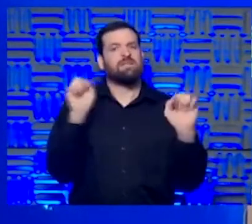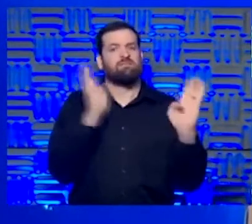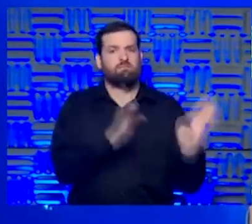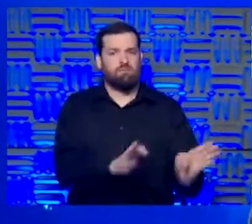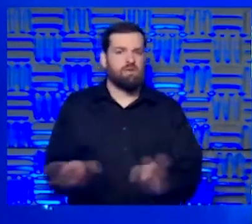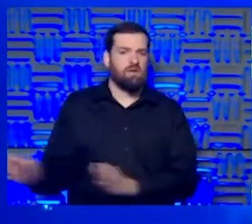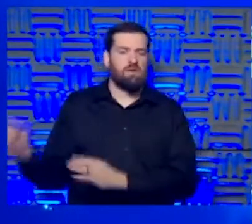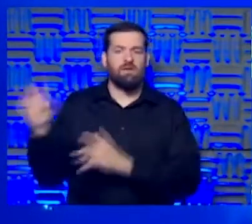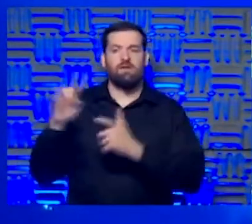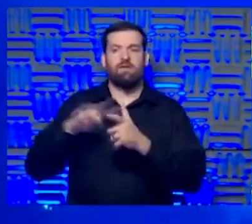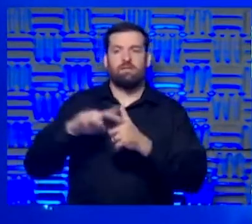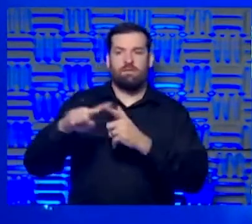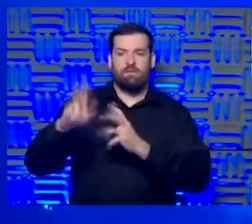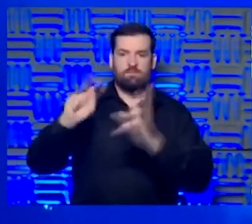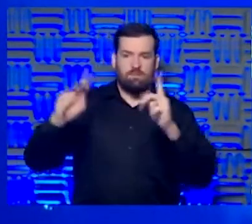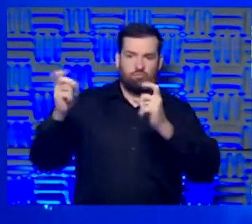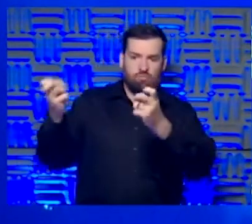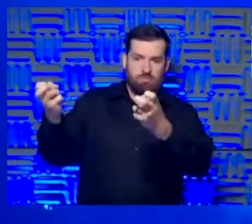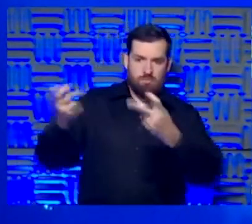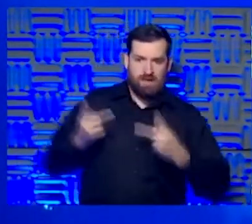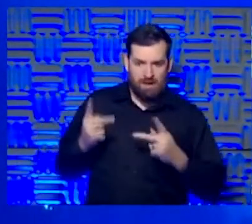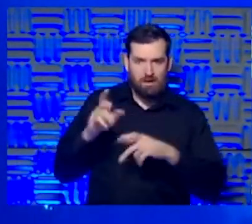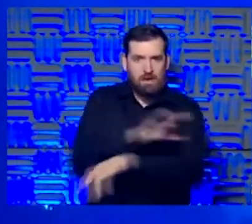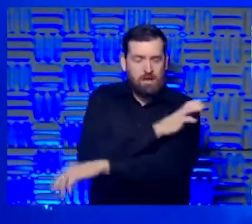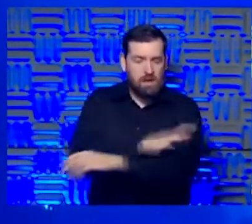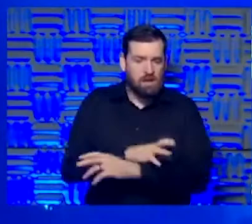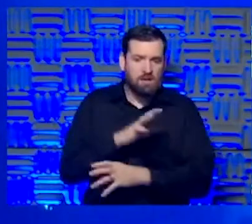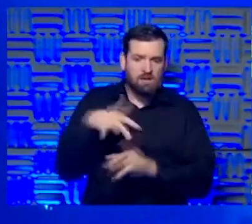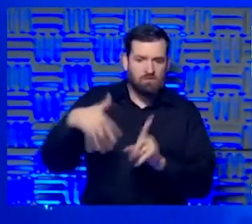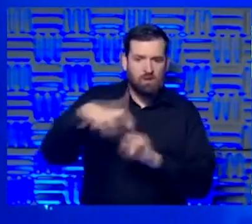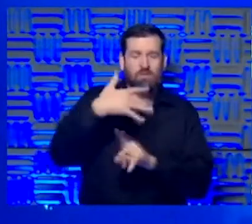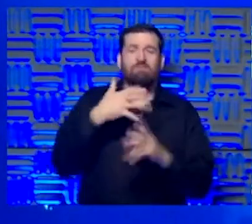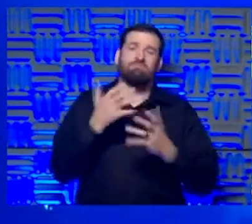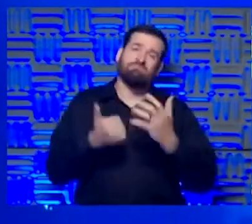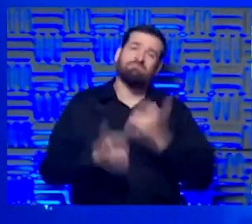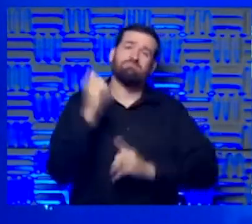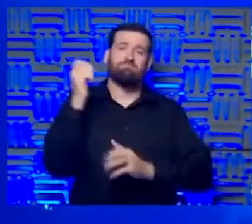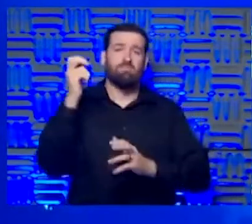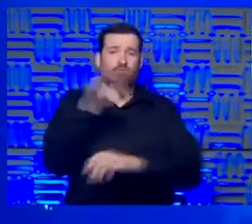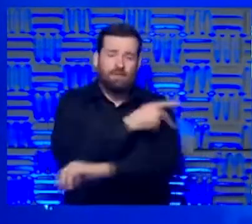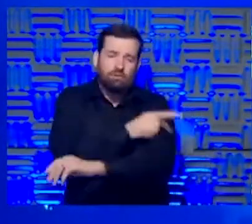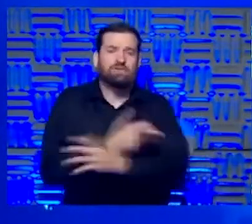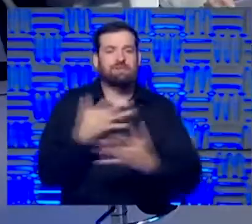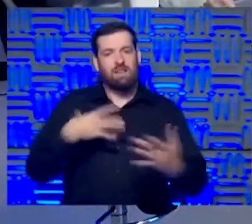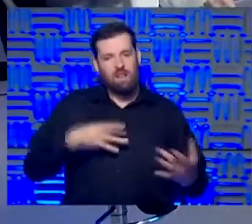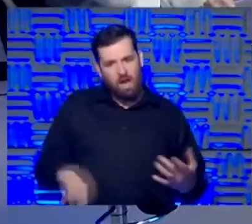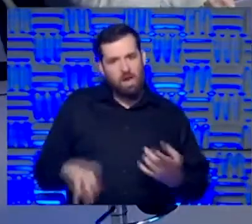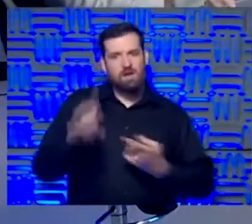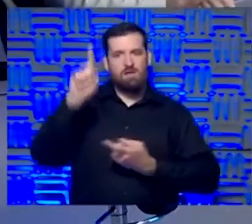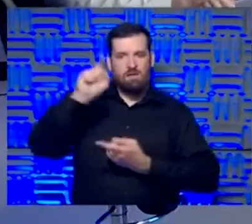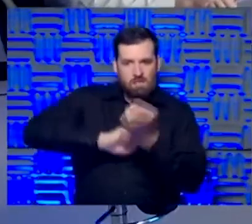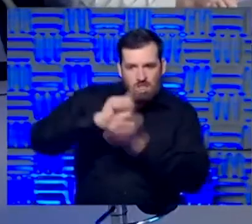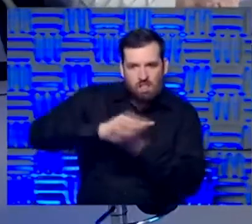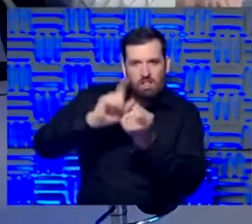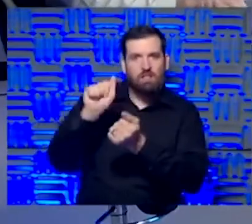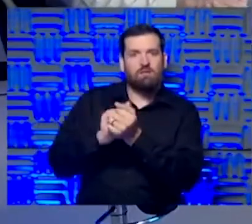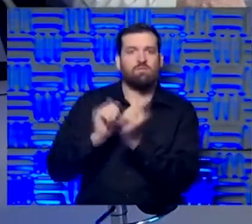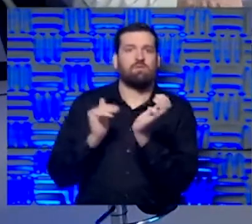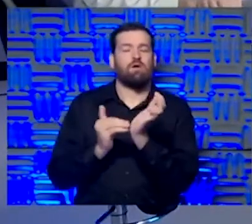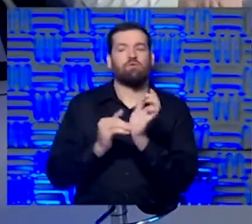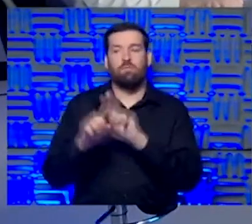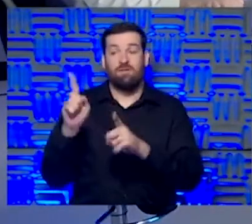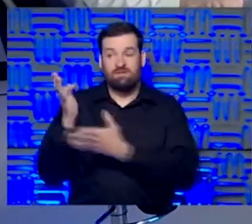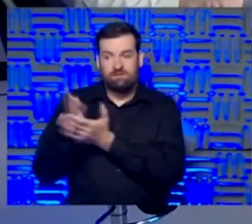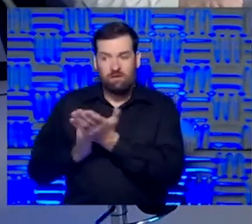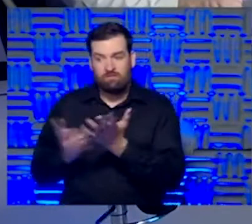people back in a clinical environment. Most patients like being able to have that direct interpersonal, I think, connection with physicians, but some of them